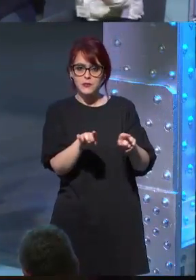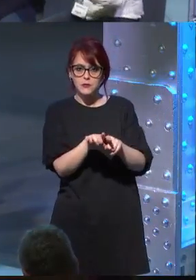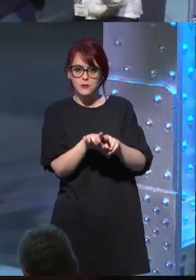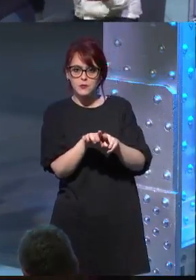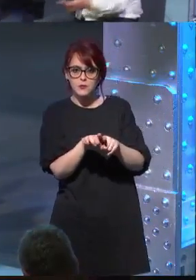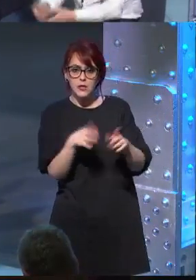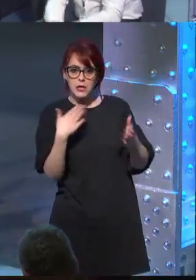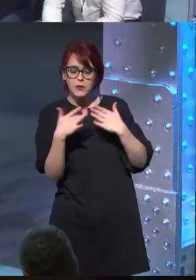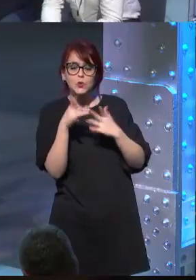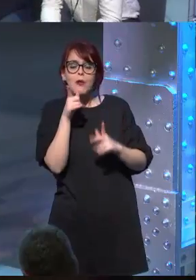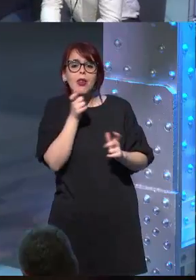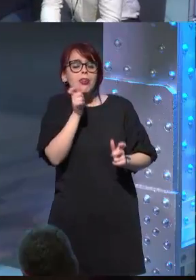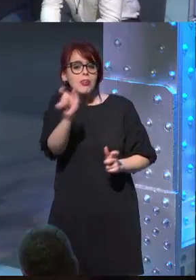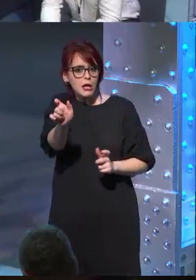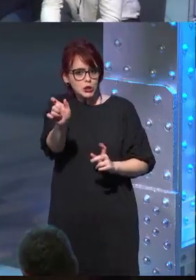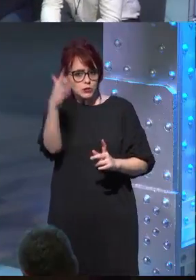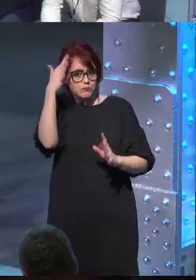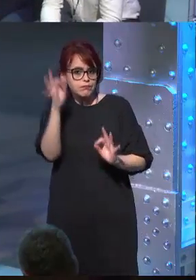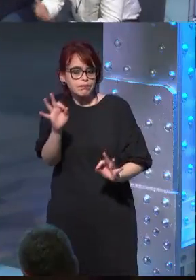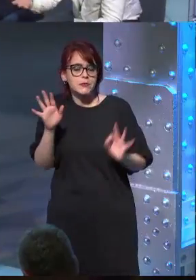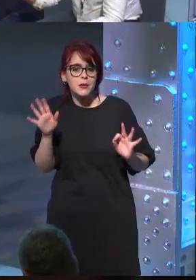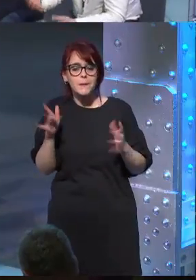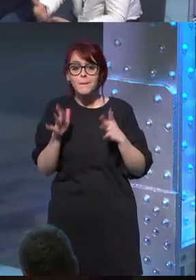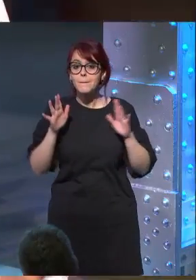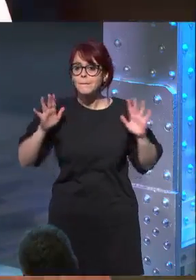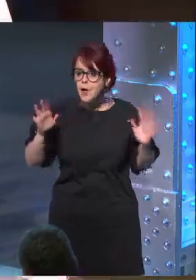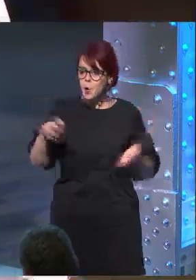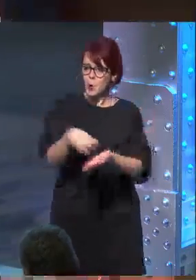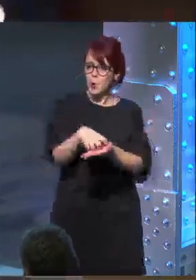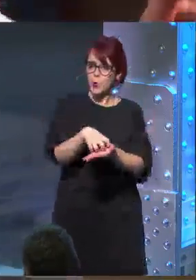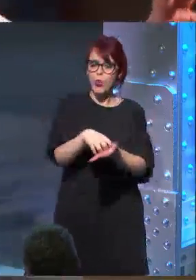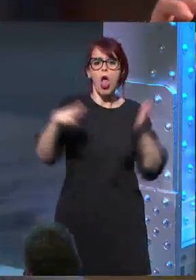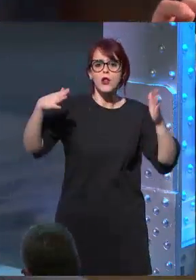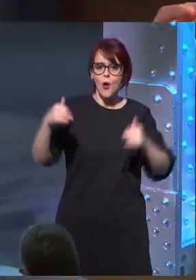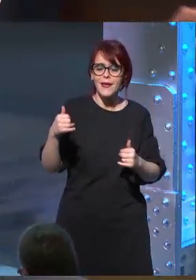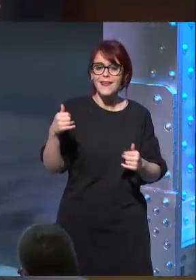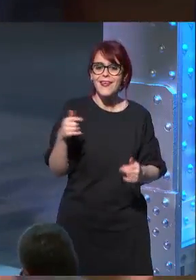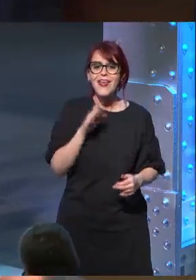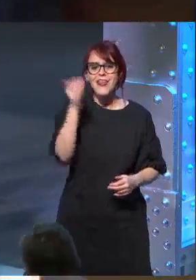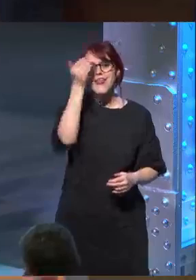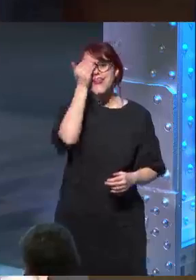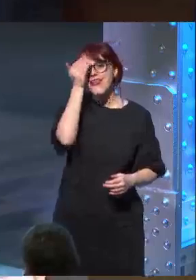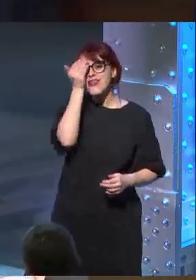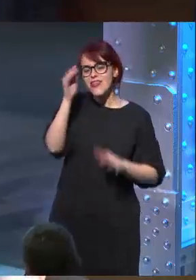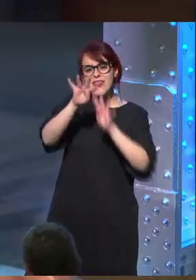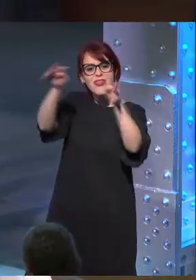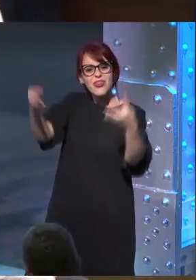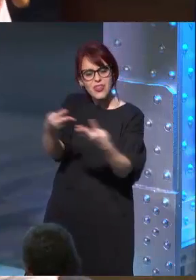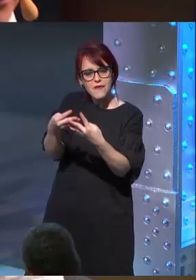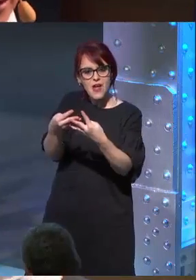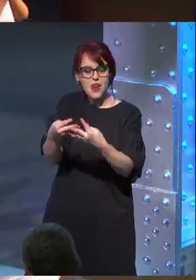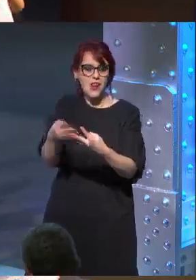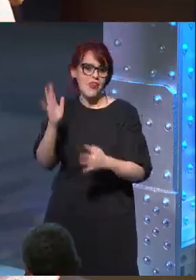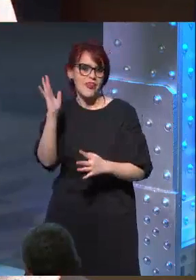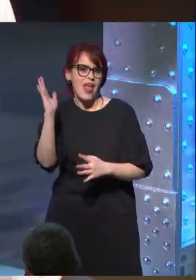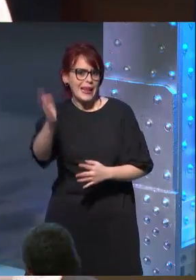what you said before about the crime rates, and I share this view. It's an objective